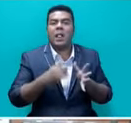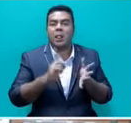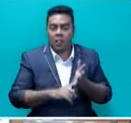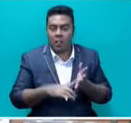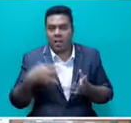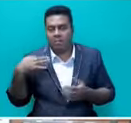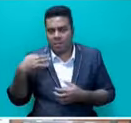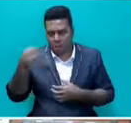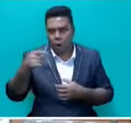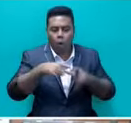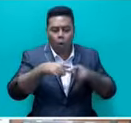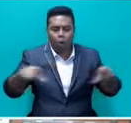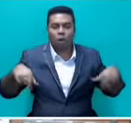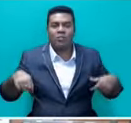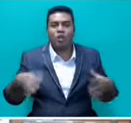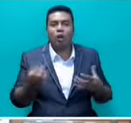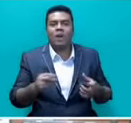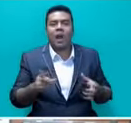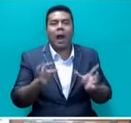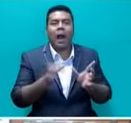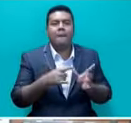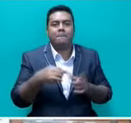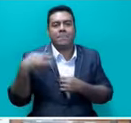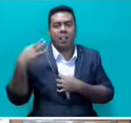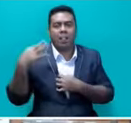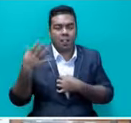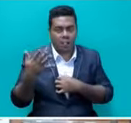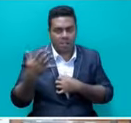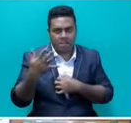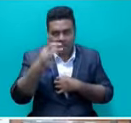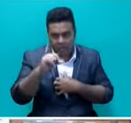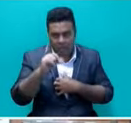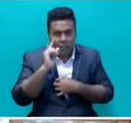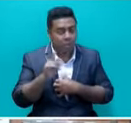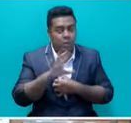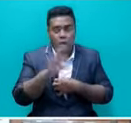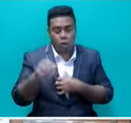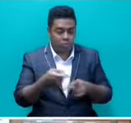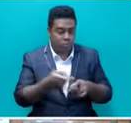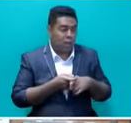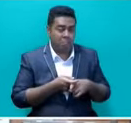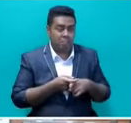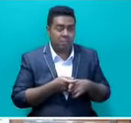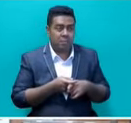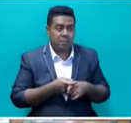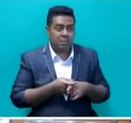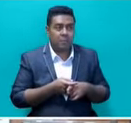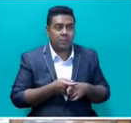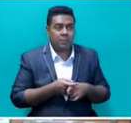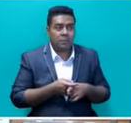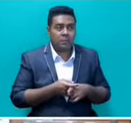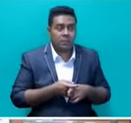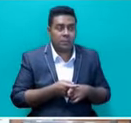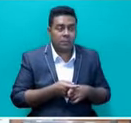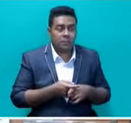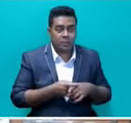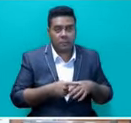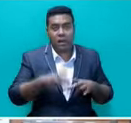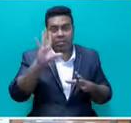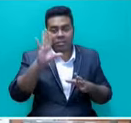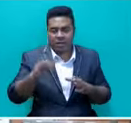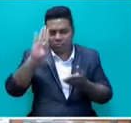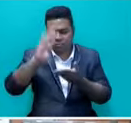of Appeal. If the Court of Appeal finds that actually I did not commit the rape, then that